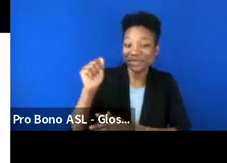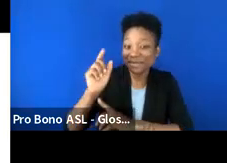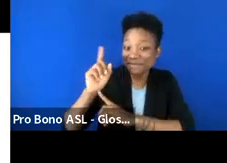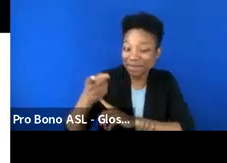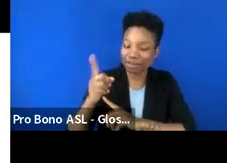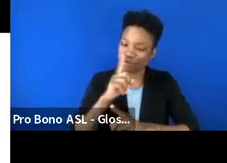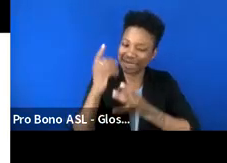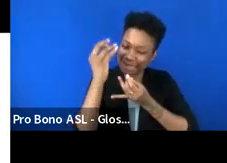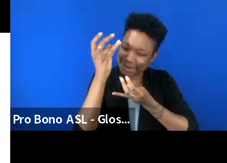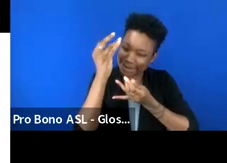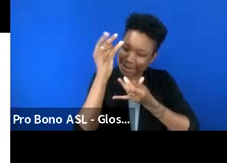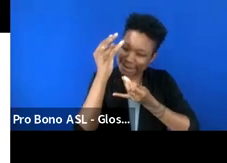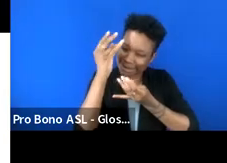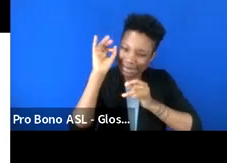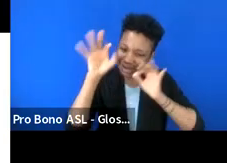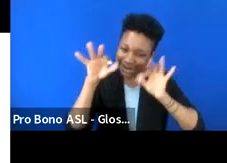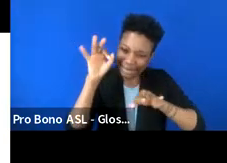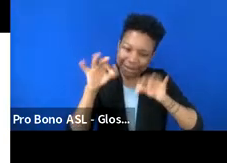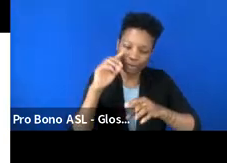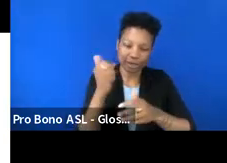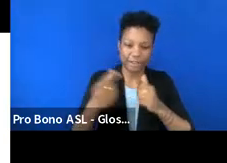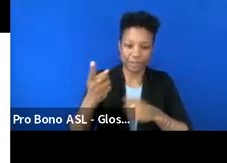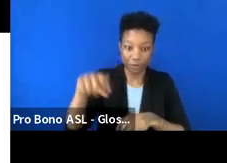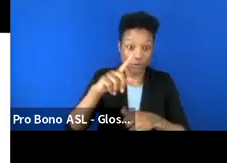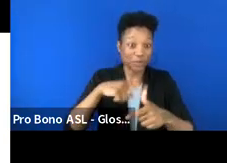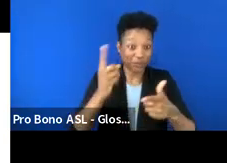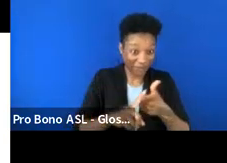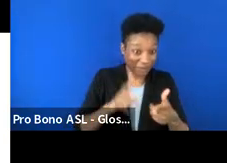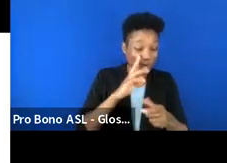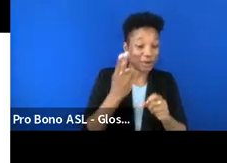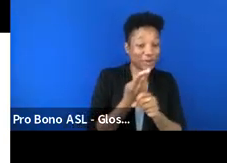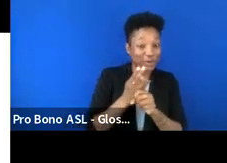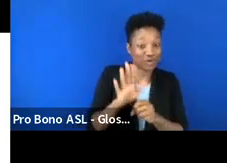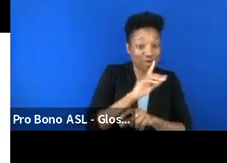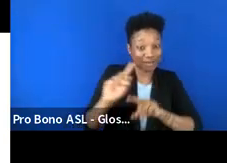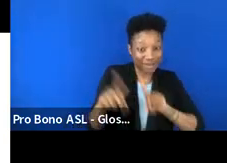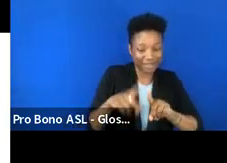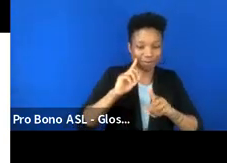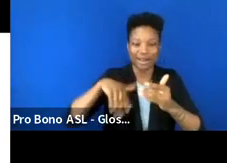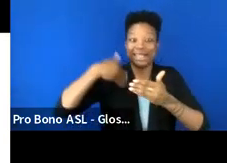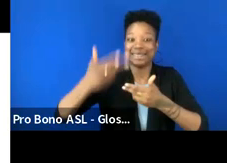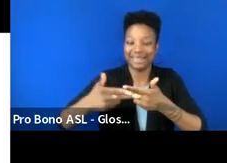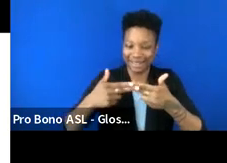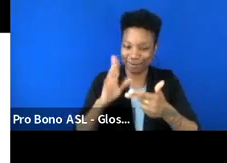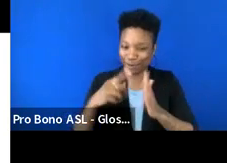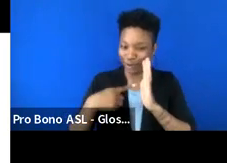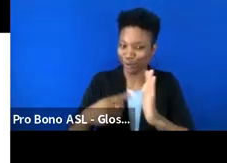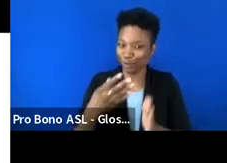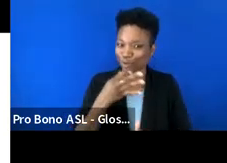each of you. And then we're going to take these answers and then we're going to plug them into the next slide, which you'll see very shortly. So 10 minutes,